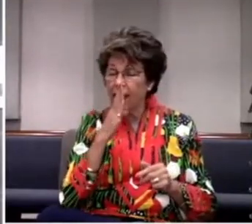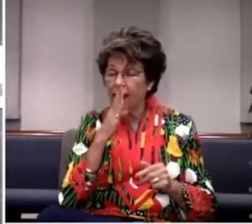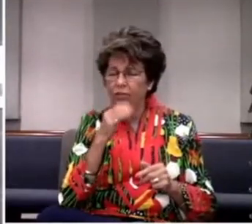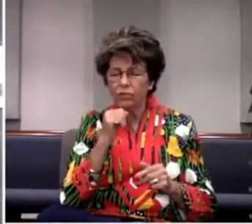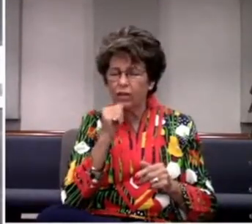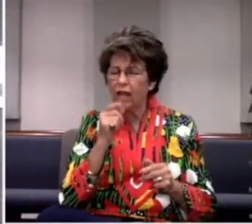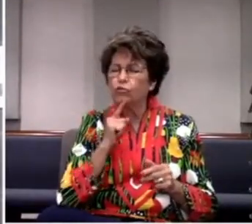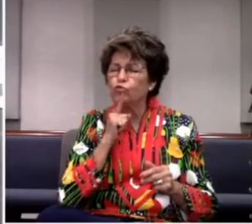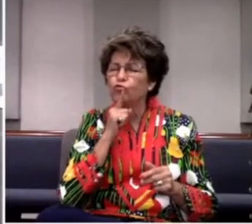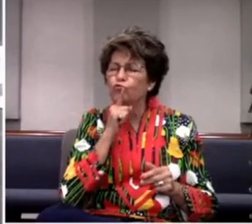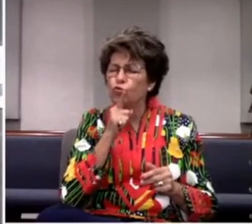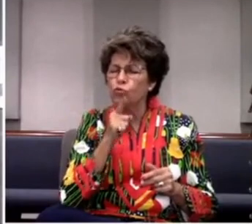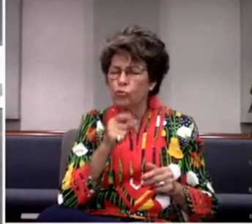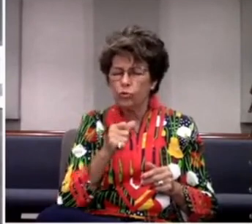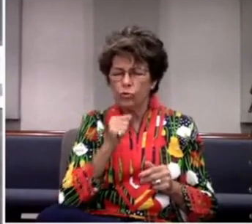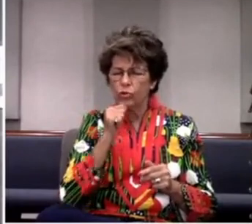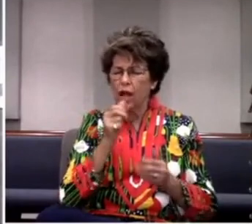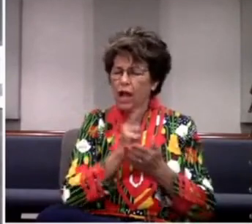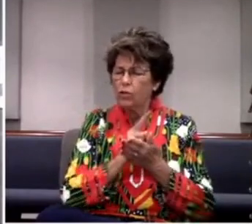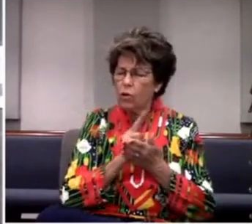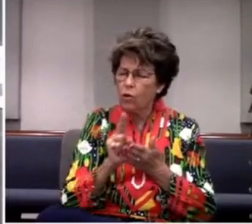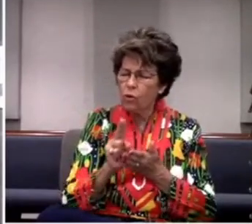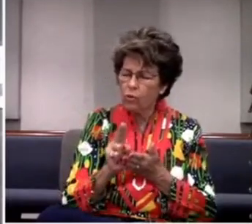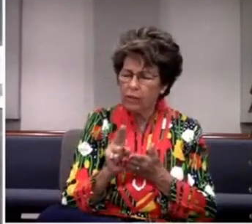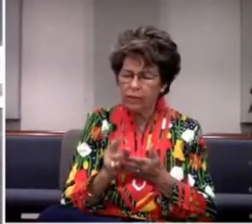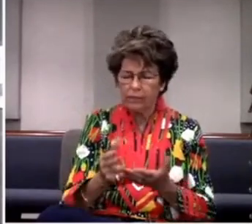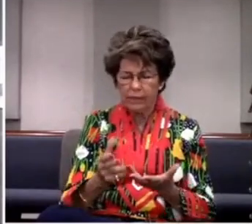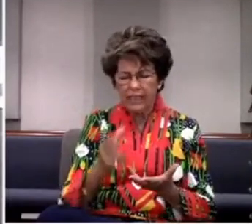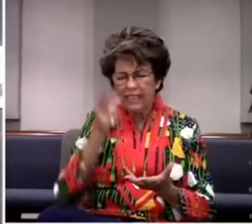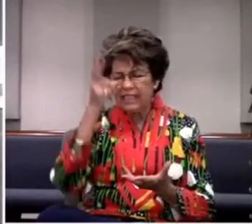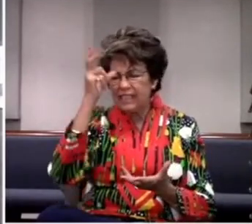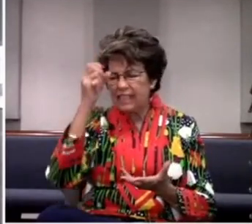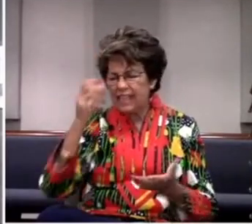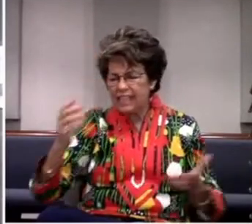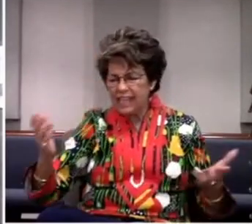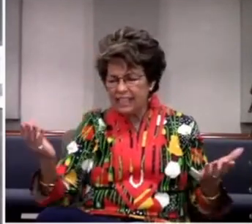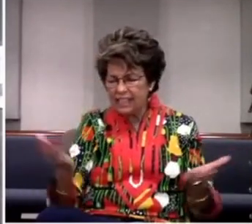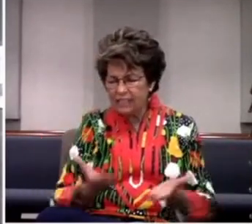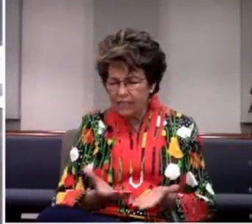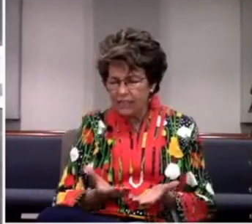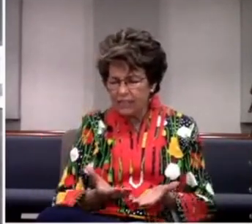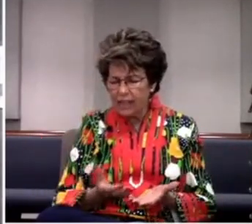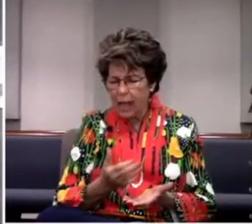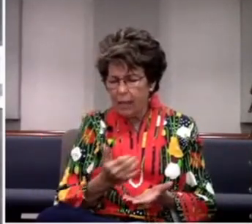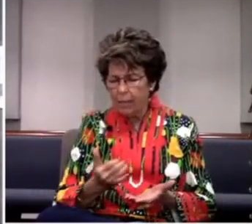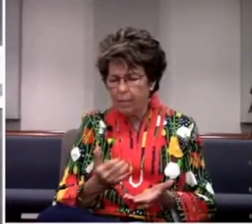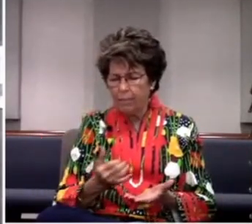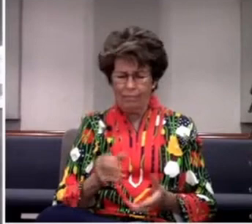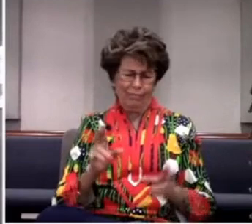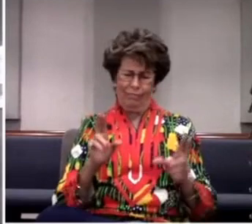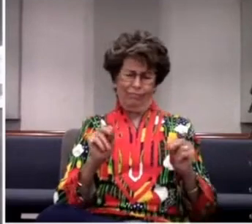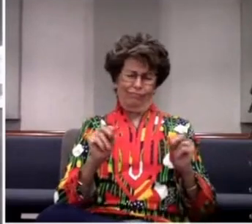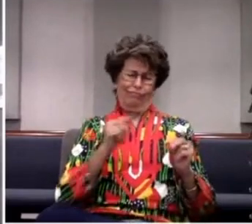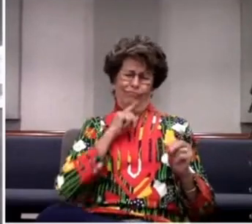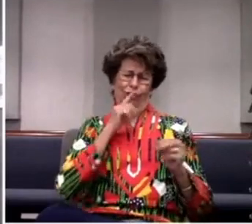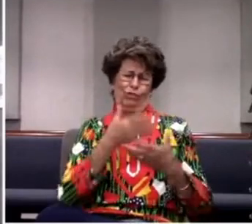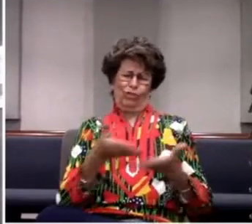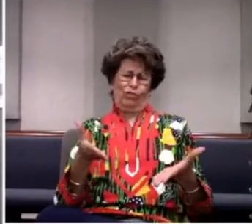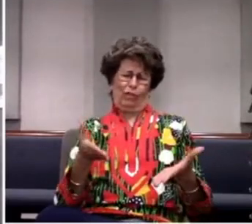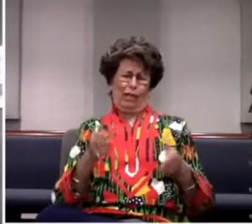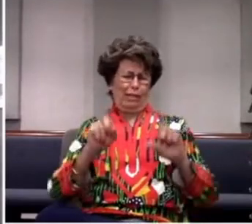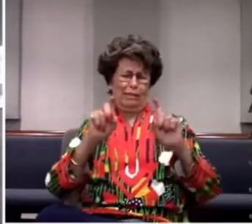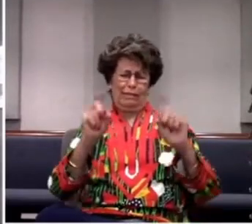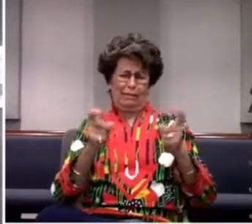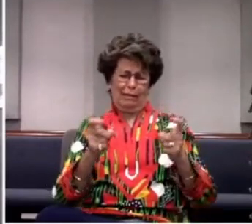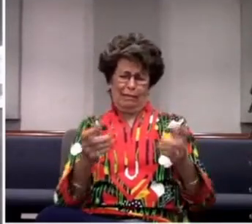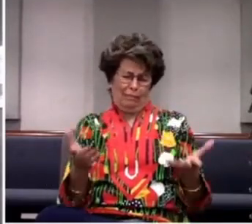true. He's convinced them that there's nothing wrong with sin. It's not their fault. That's just how they were made.